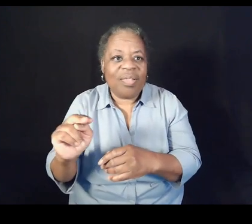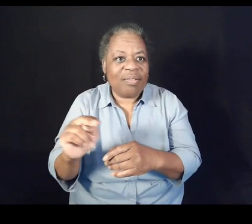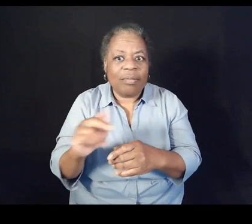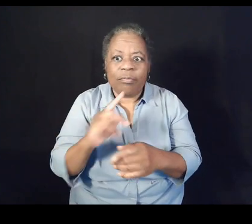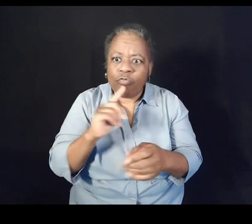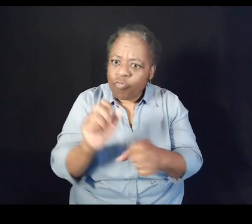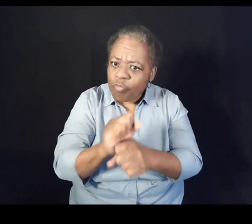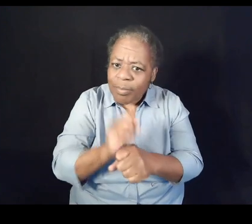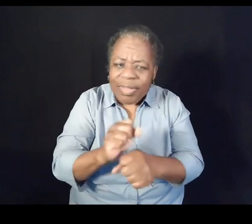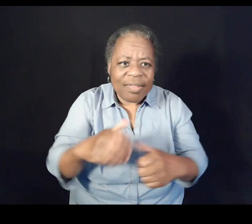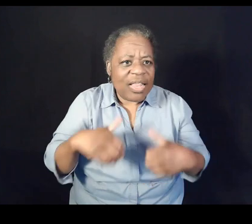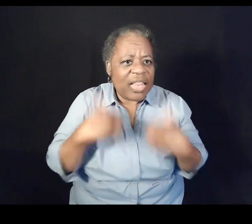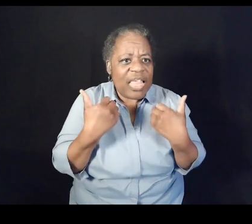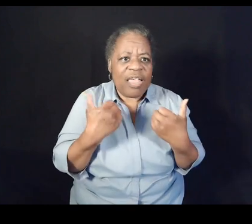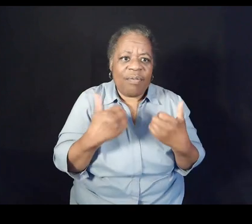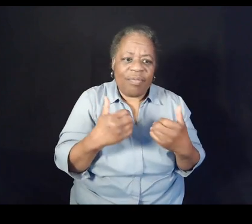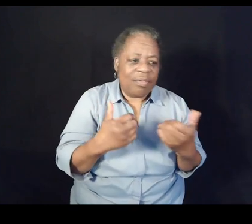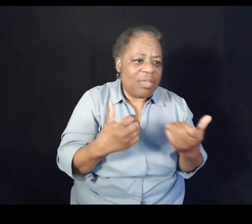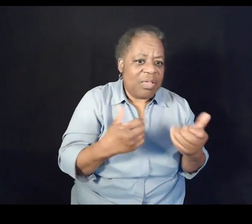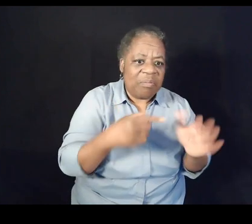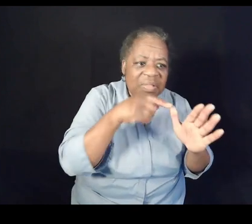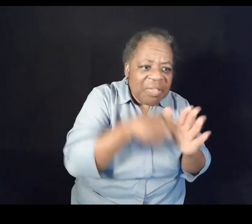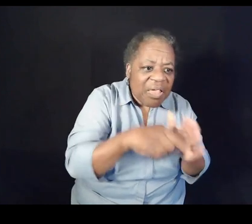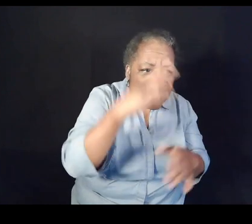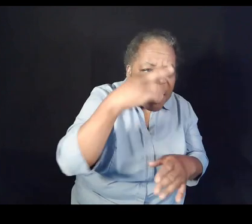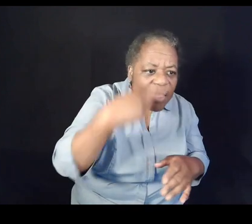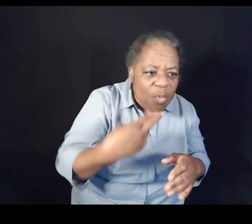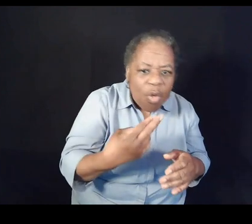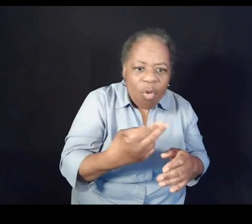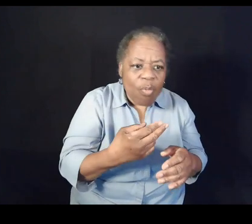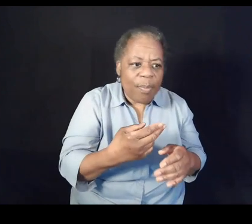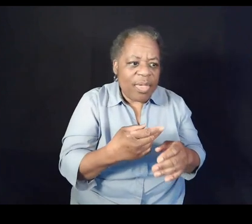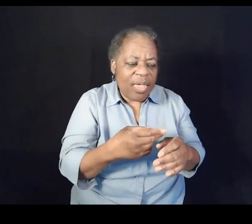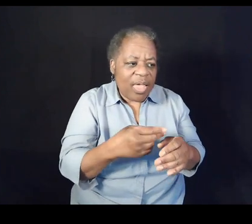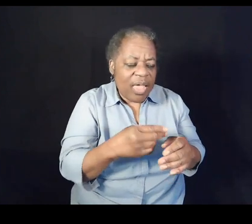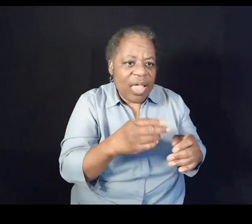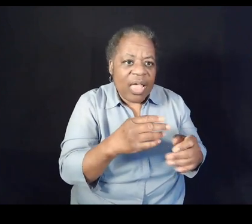was executed by Rome, and was alleged to have risen from the dead.